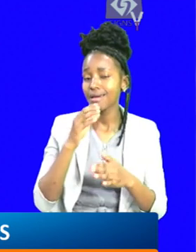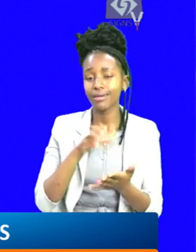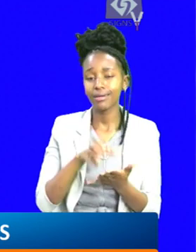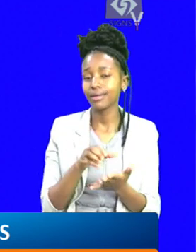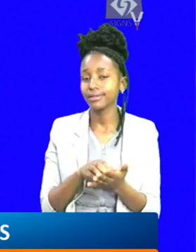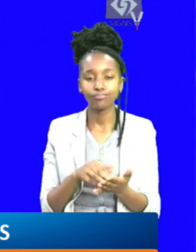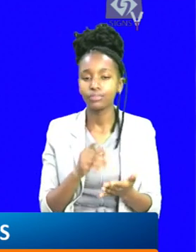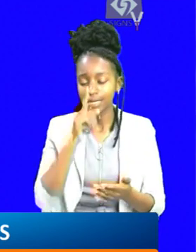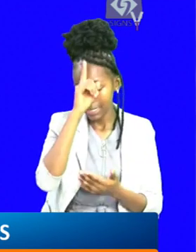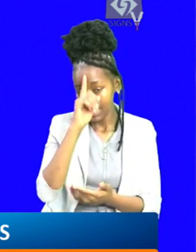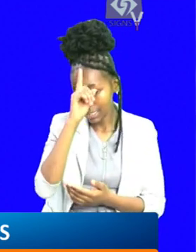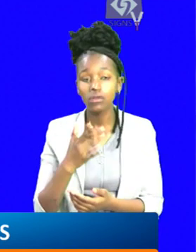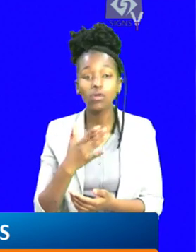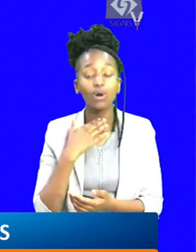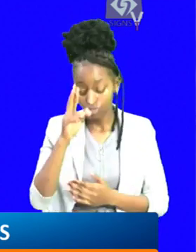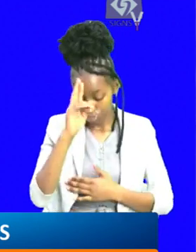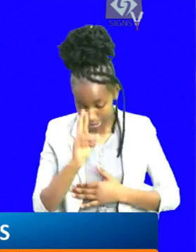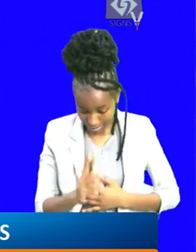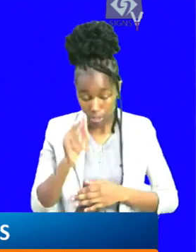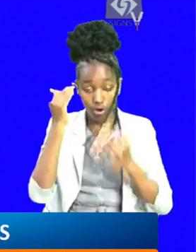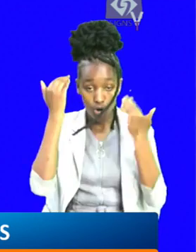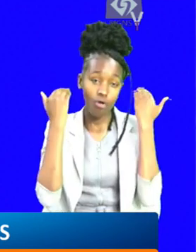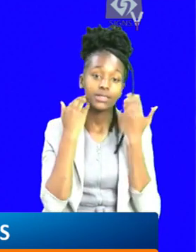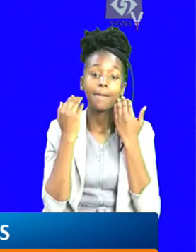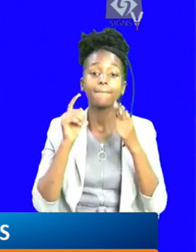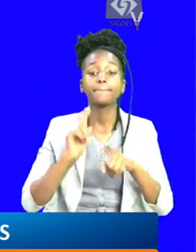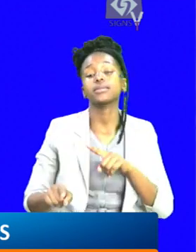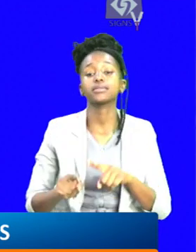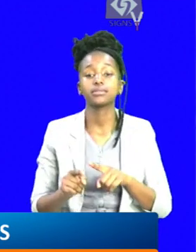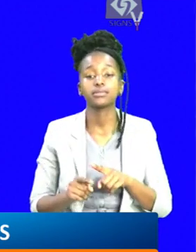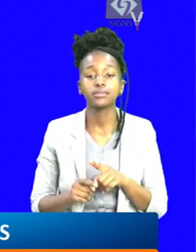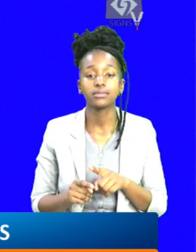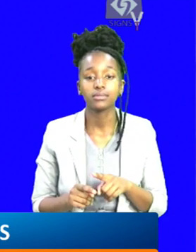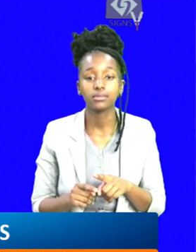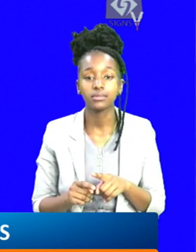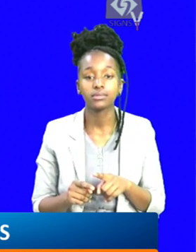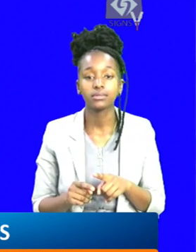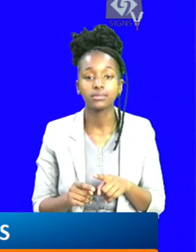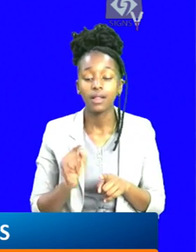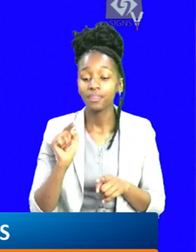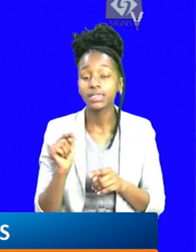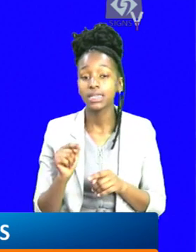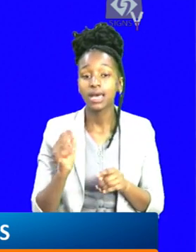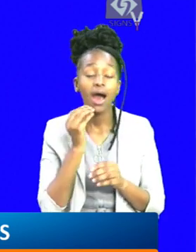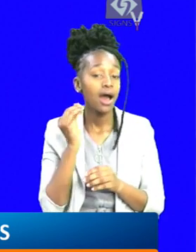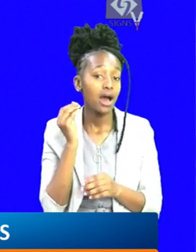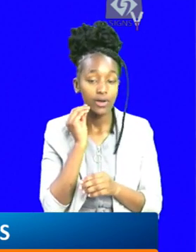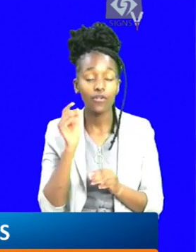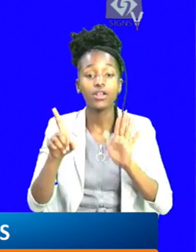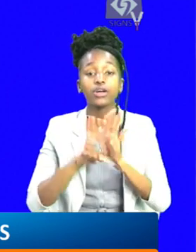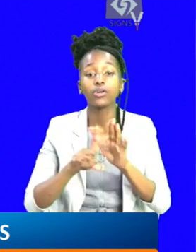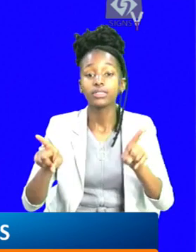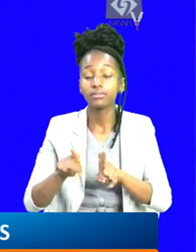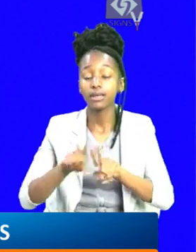free to cause more danger and harm to the society. So I hope you talk to the judiciary, because we have issues